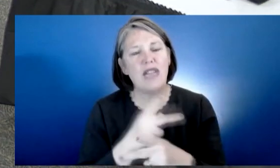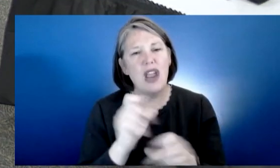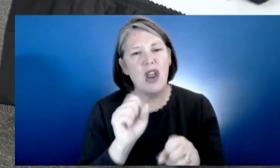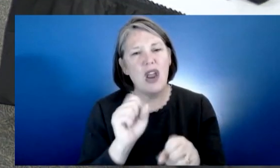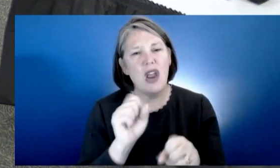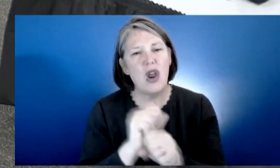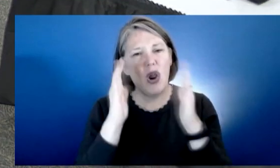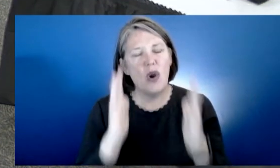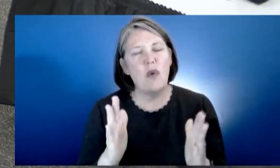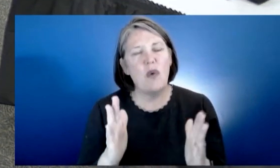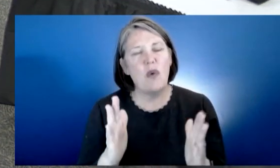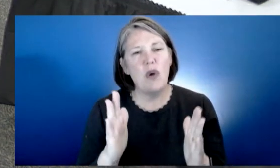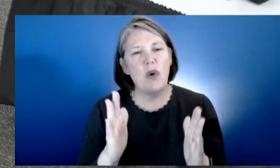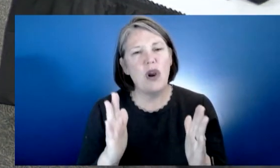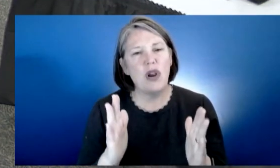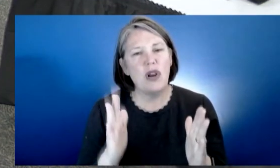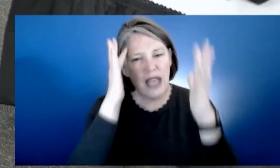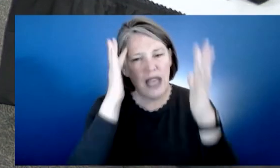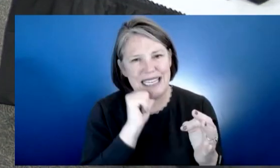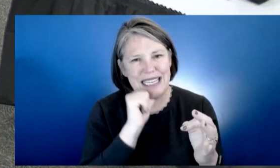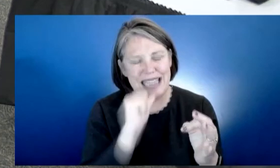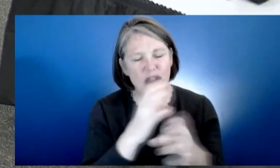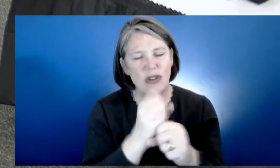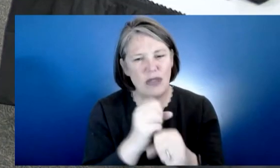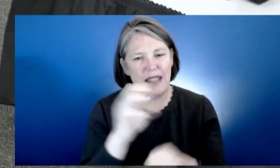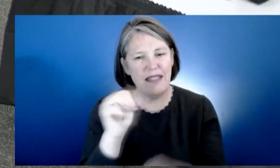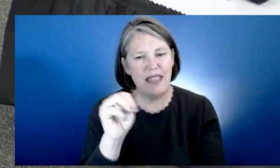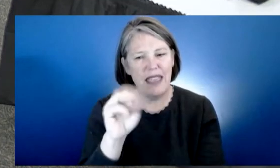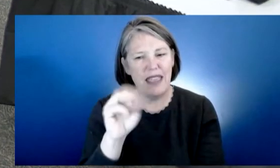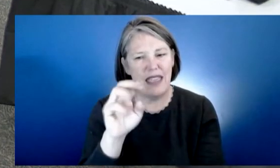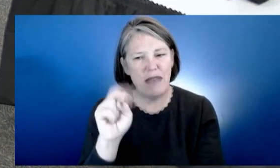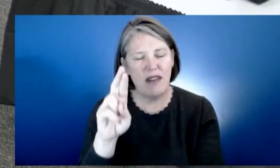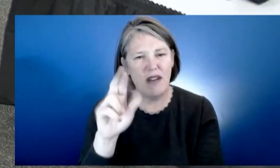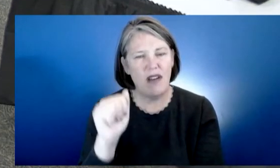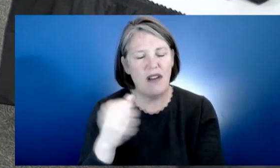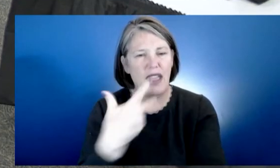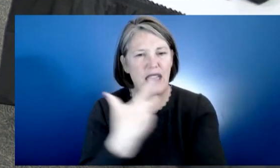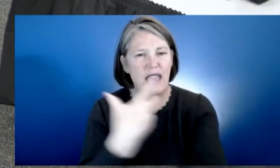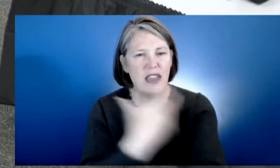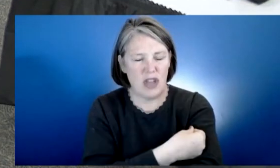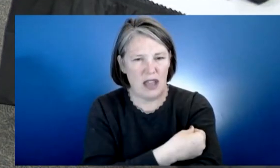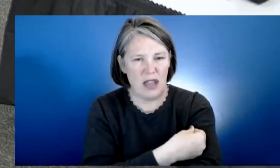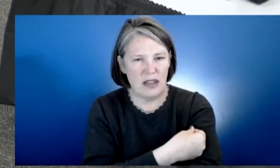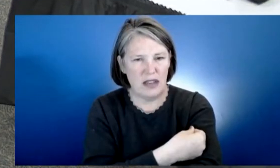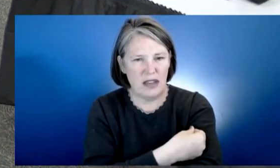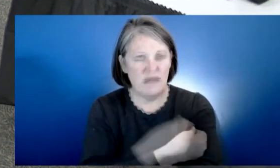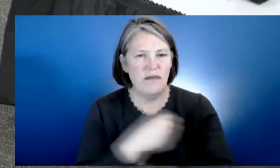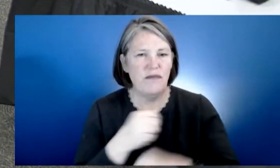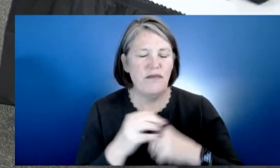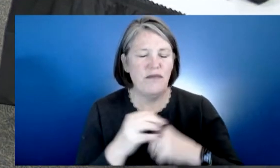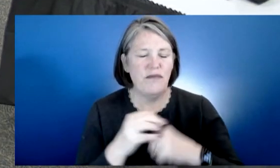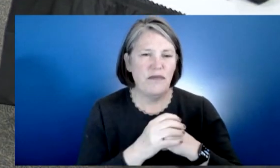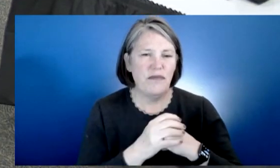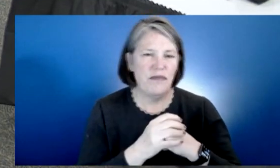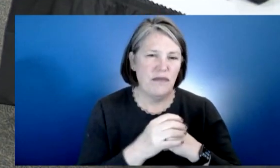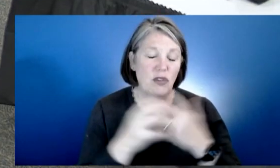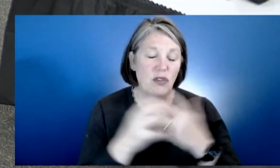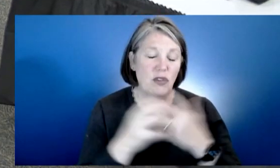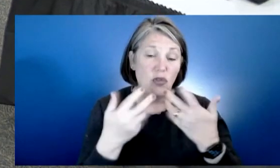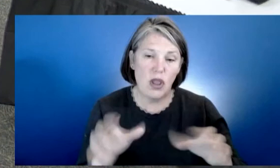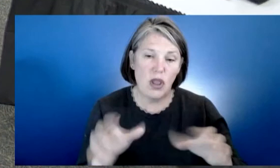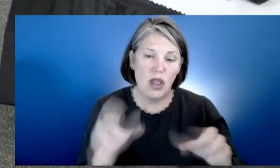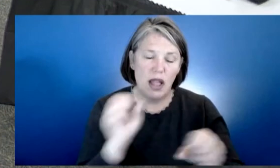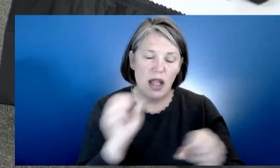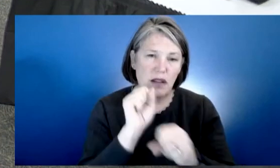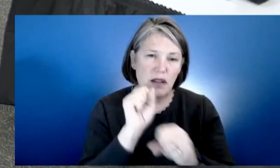chosen not to get the mRNA shot and have lost their jobs. These people are out of work because of the Colorado Department